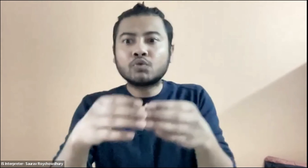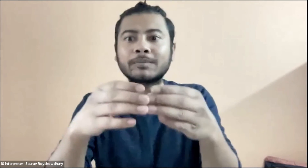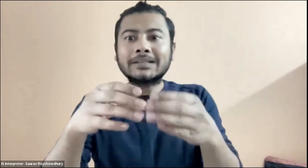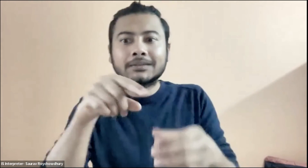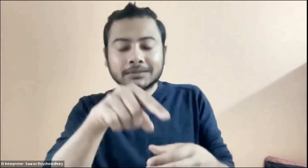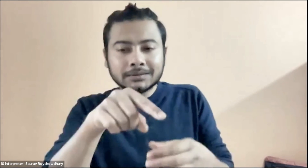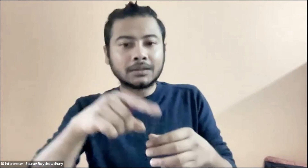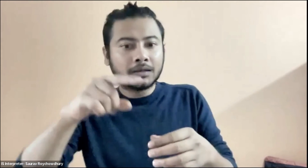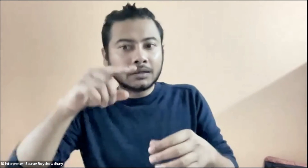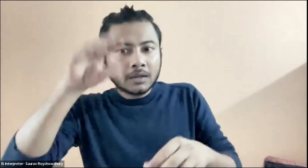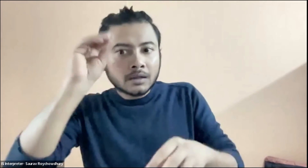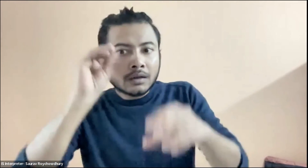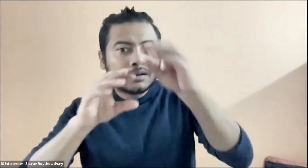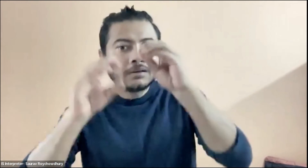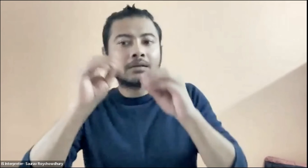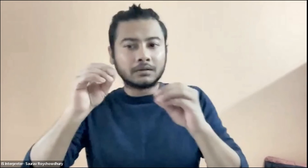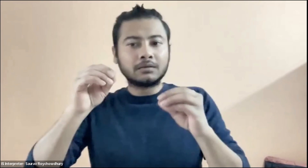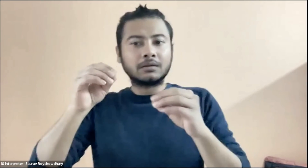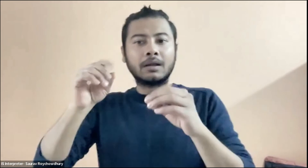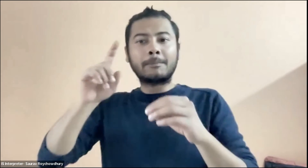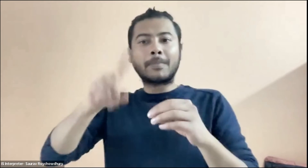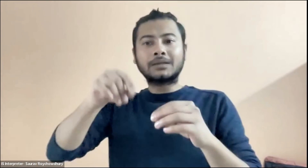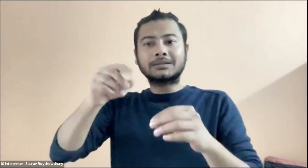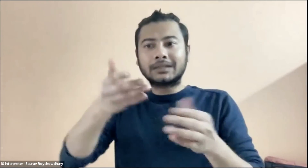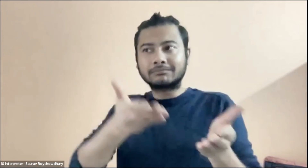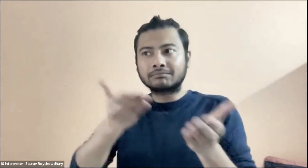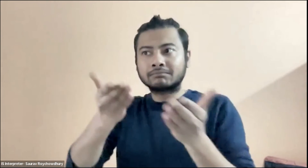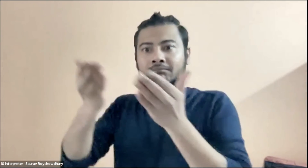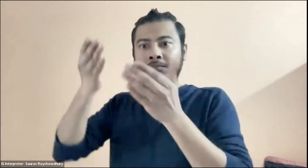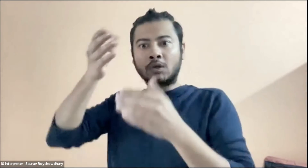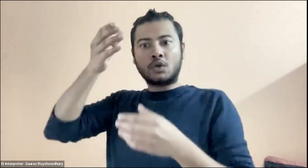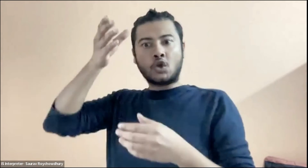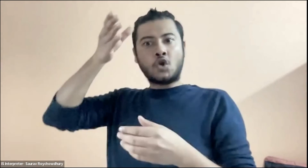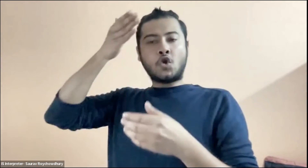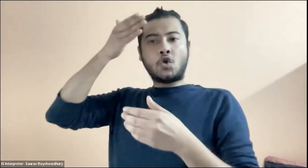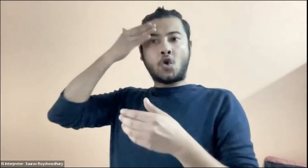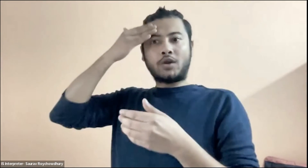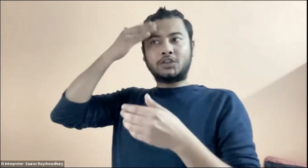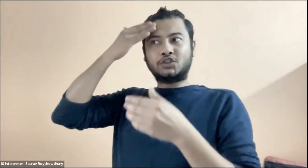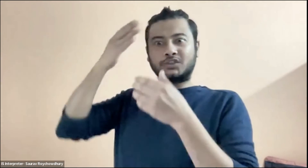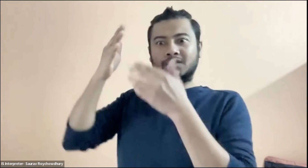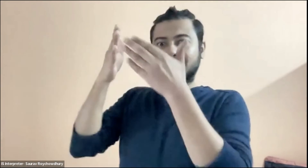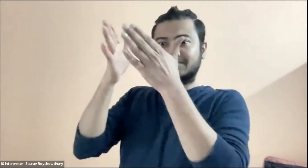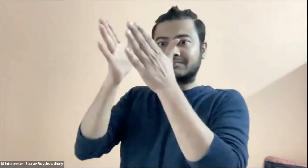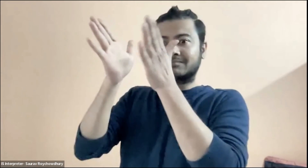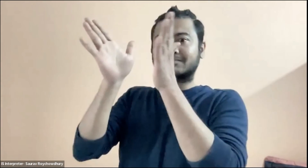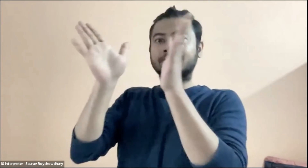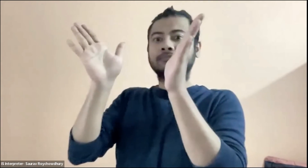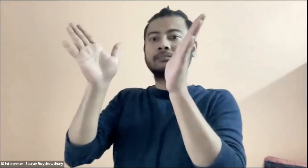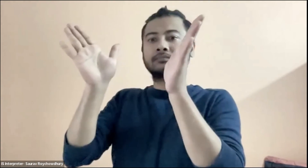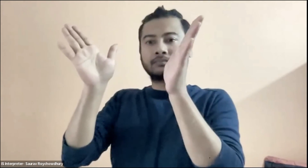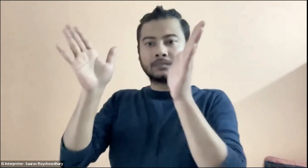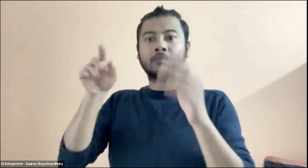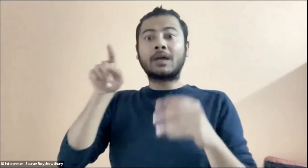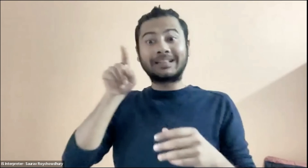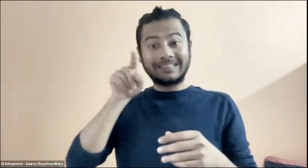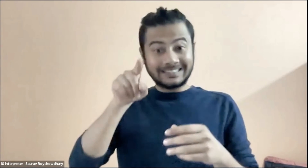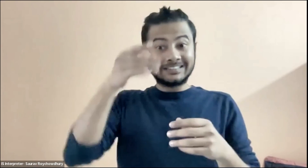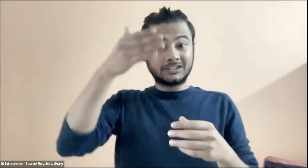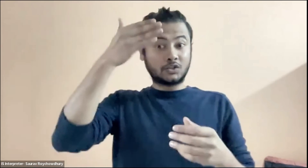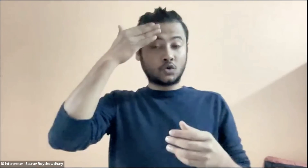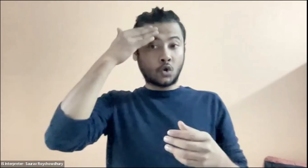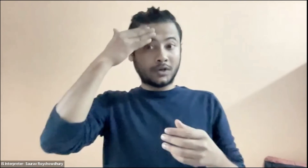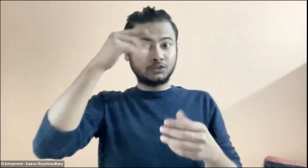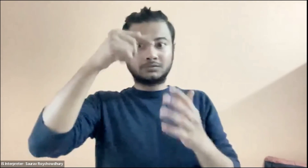the knowledge of how that can be usable knowledge in other contexts. And the